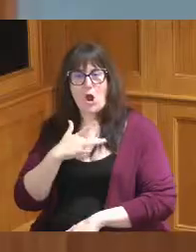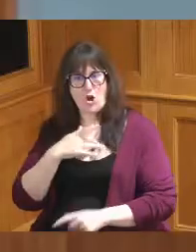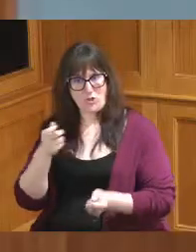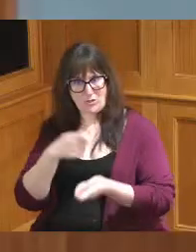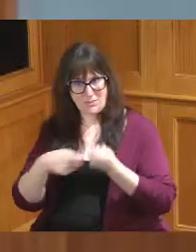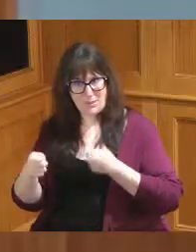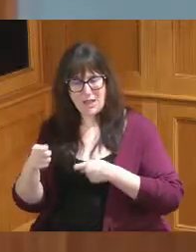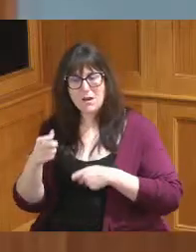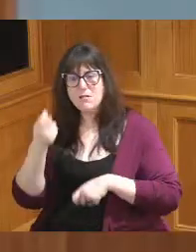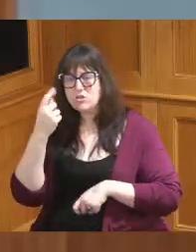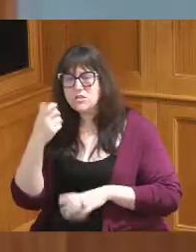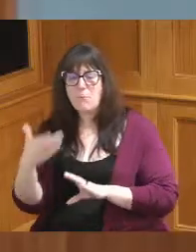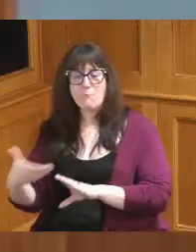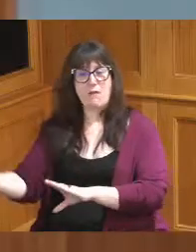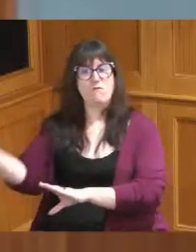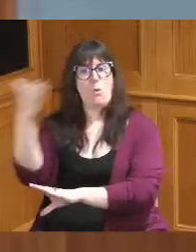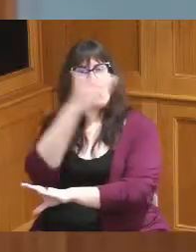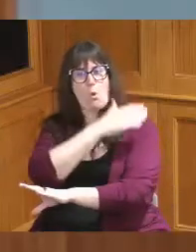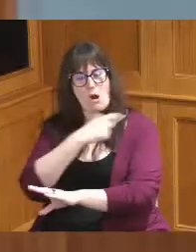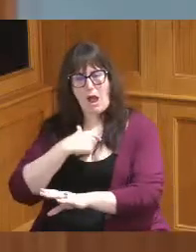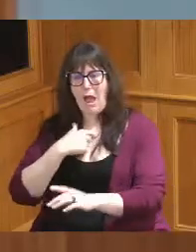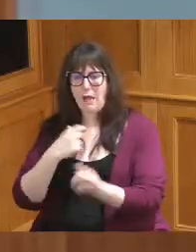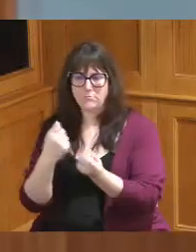already been strongly advocating for